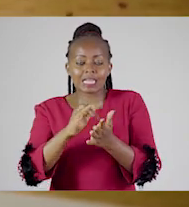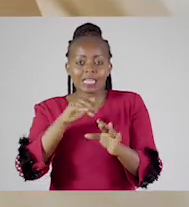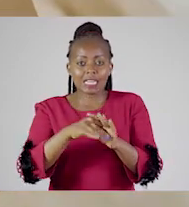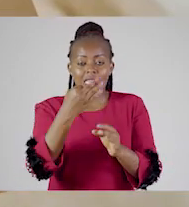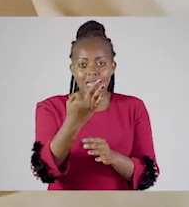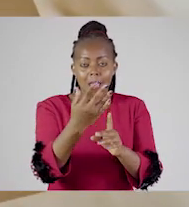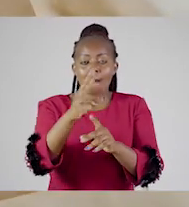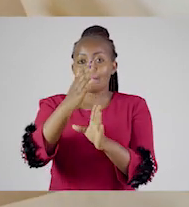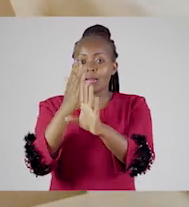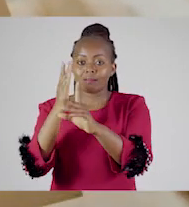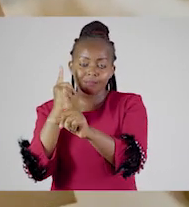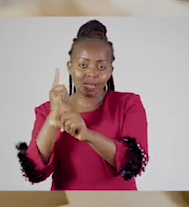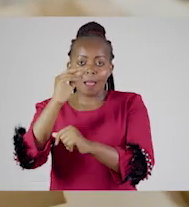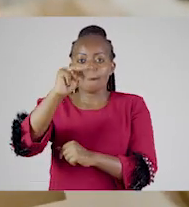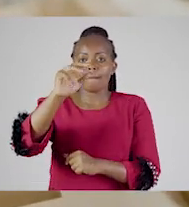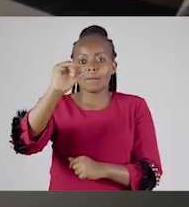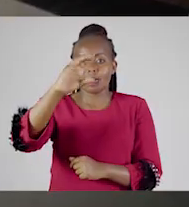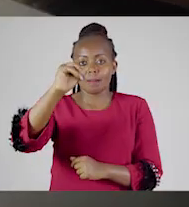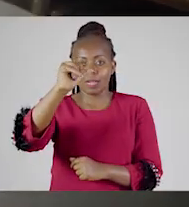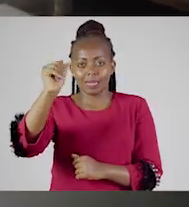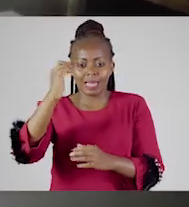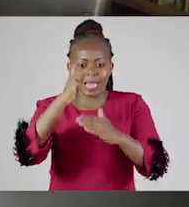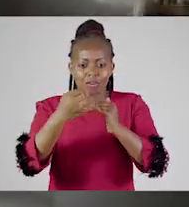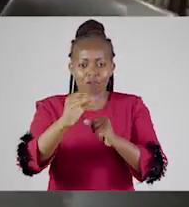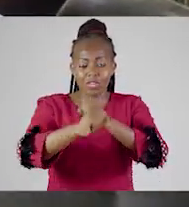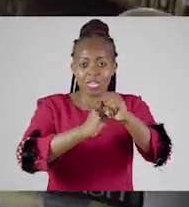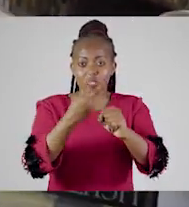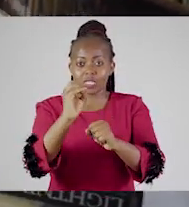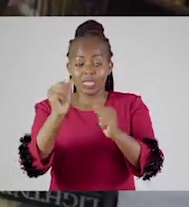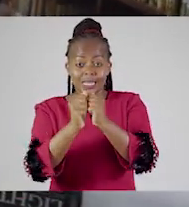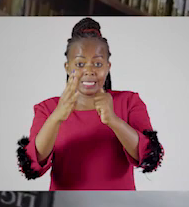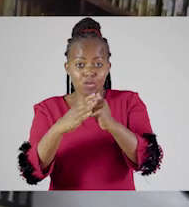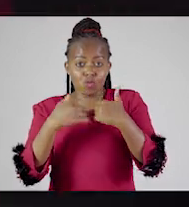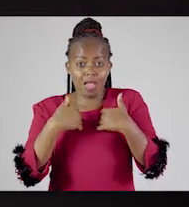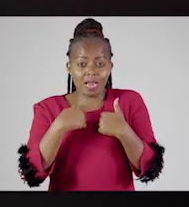three McMillan Memorial Libraries. At the end of 2019, we had catalogued